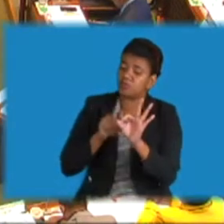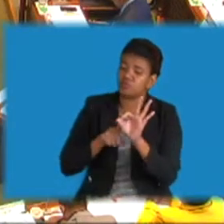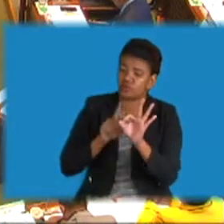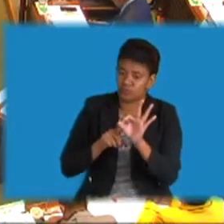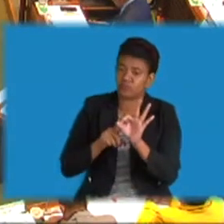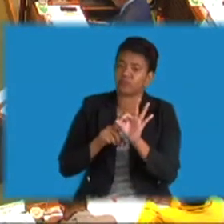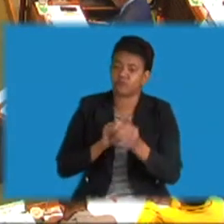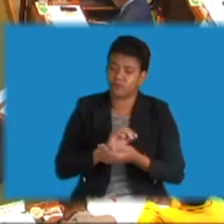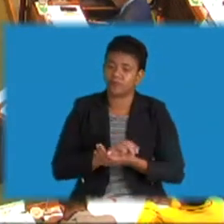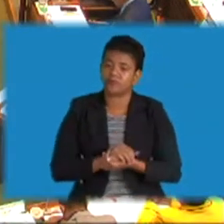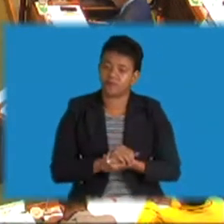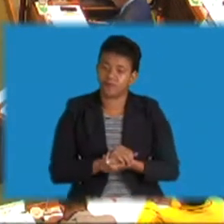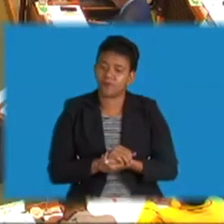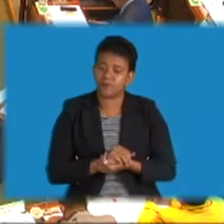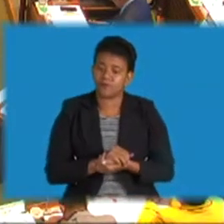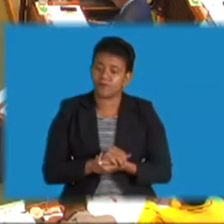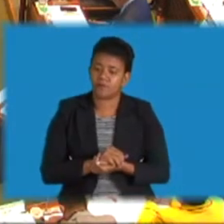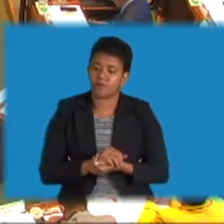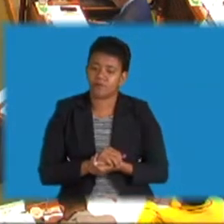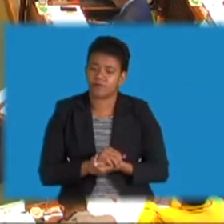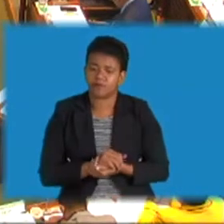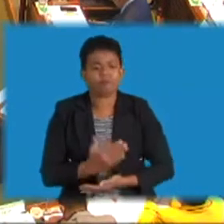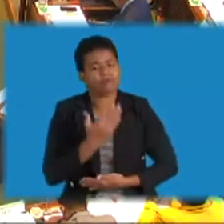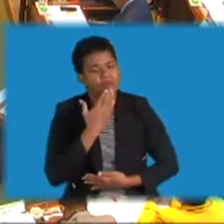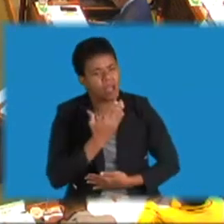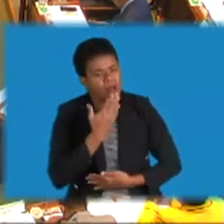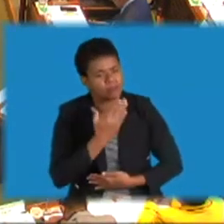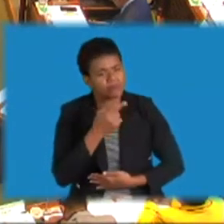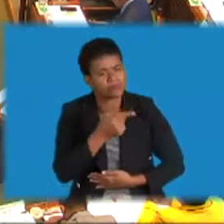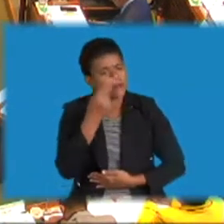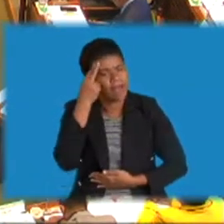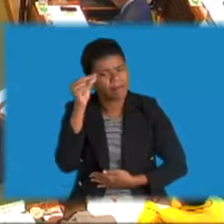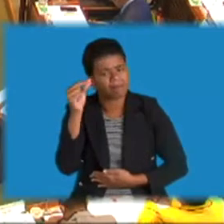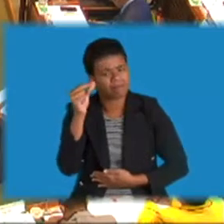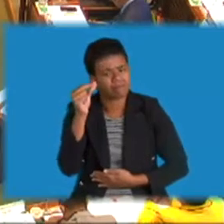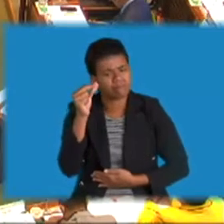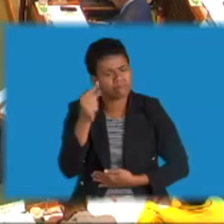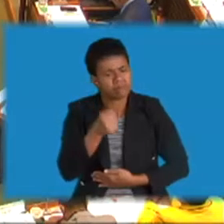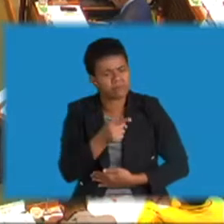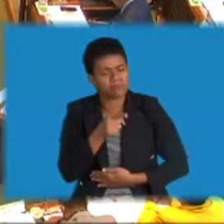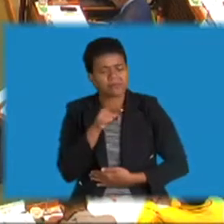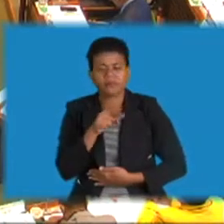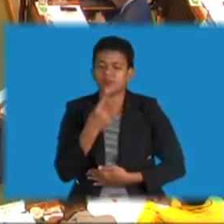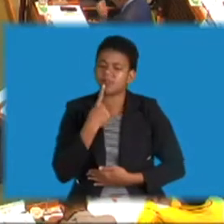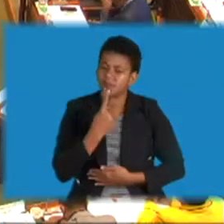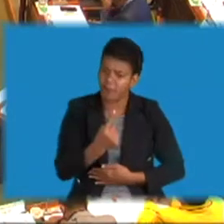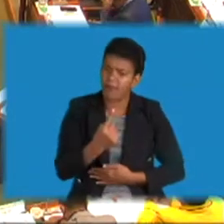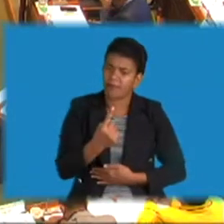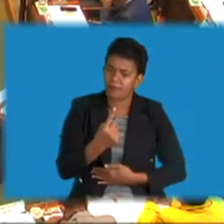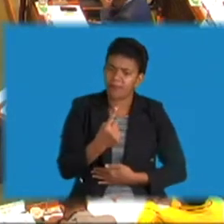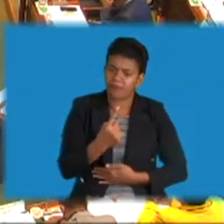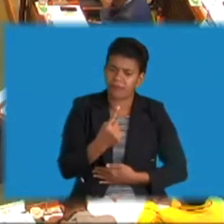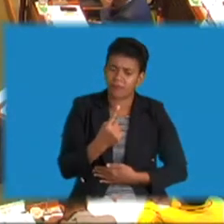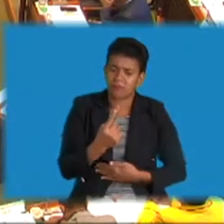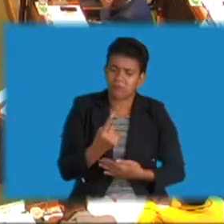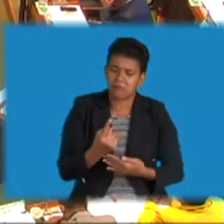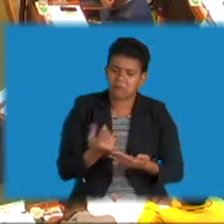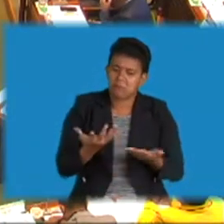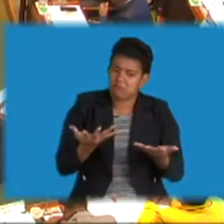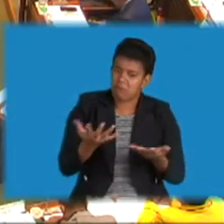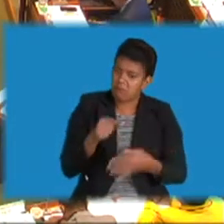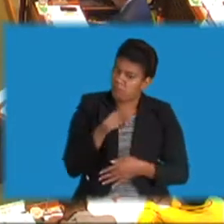Thank you, Madam Speaker. Just that the names that are being mentioned, Madam Speaker, by the Honourable Ministers does not